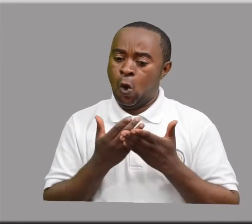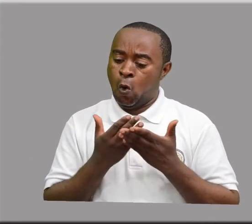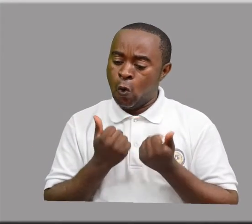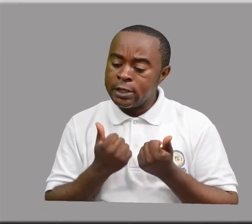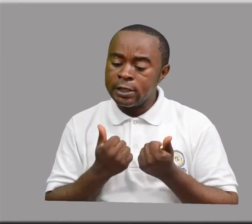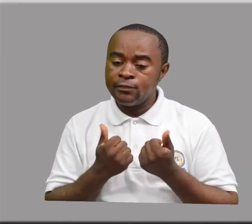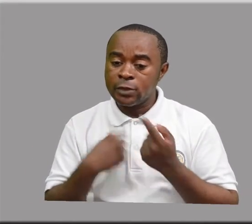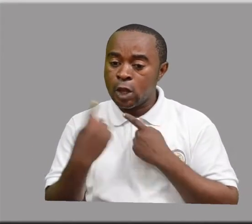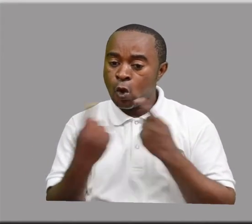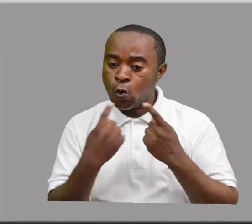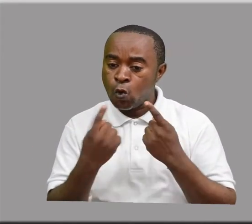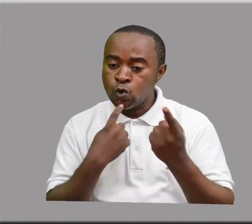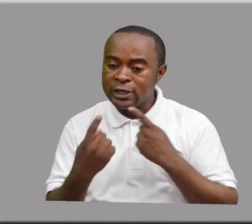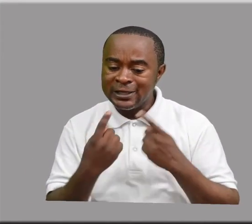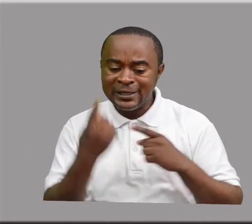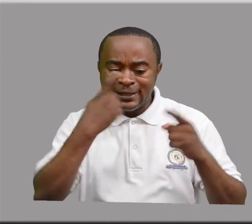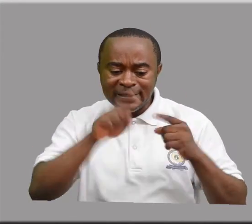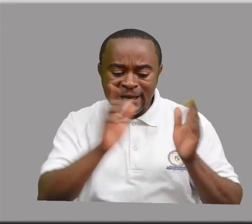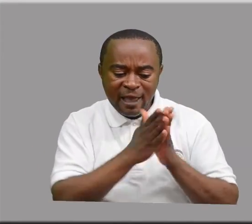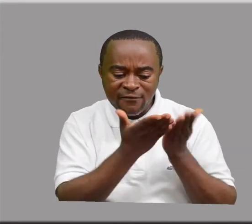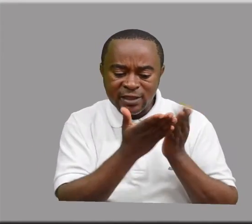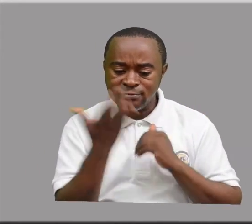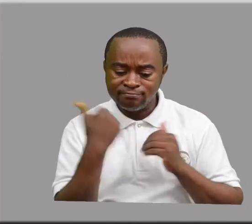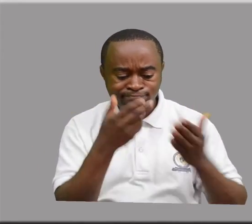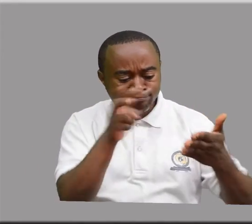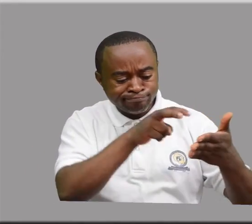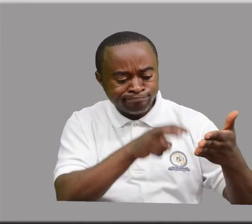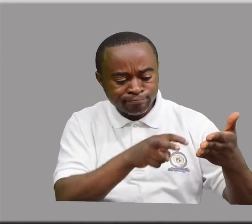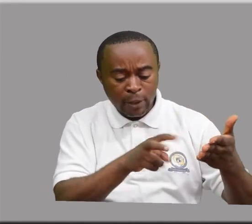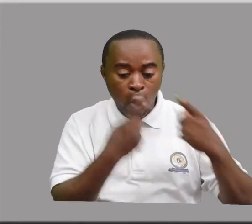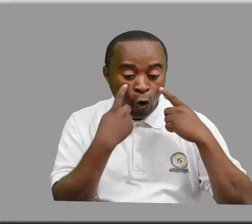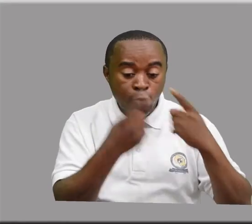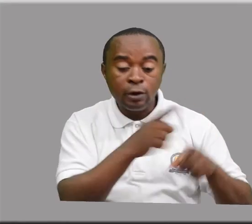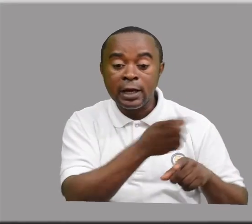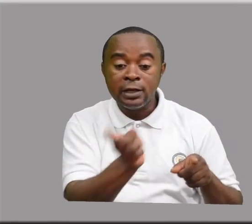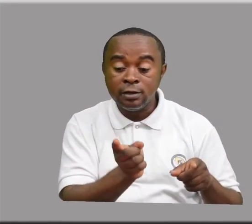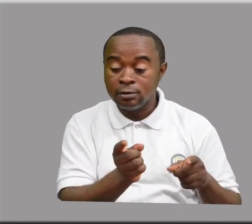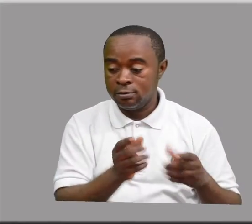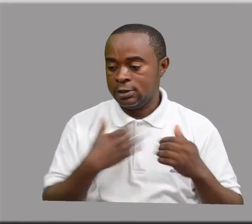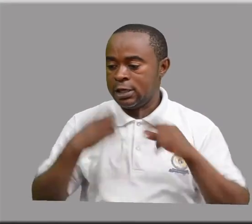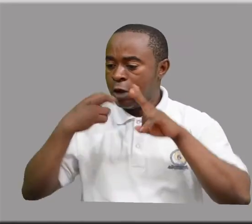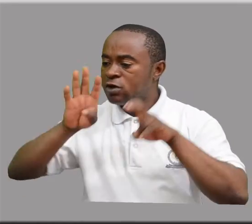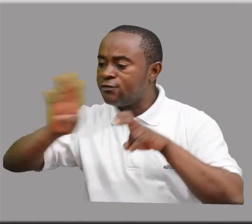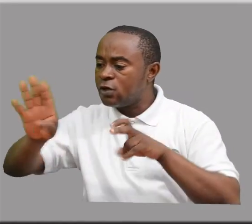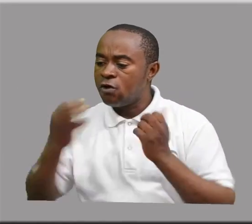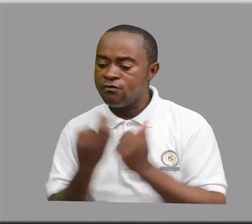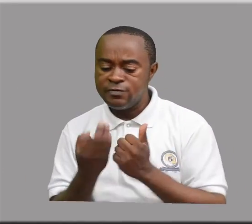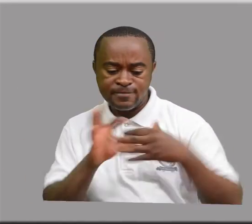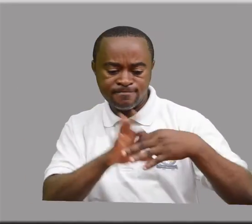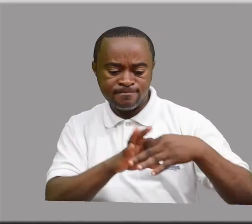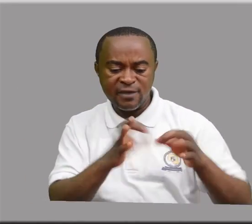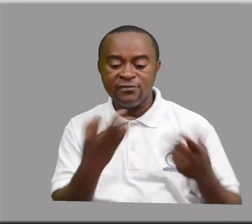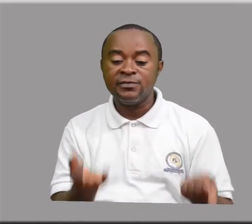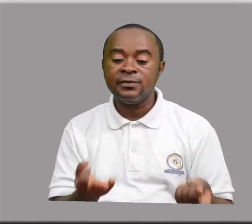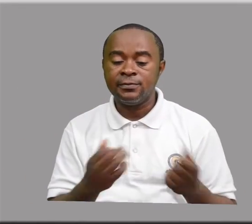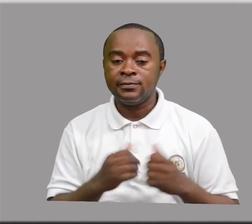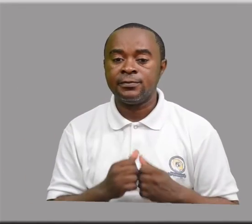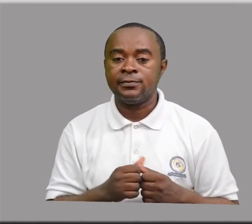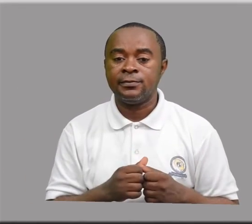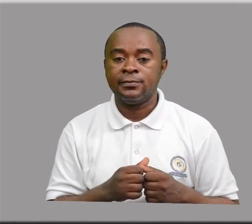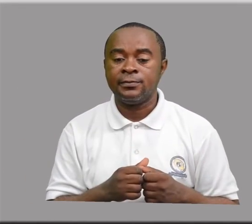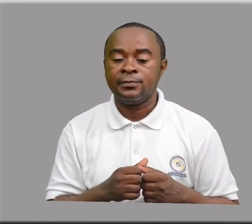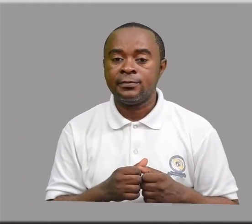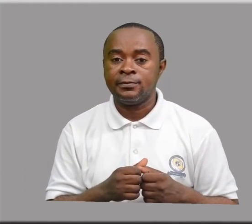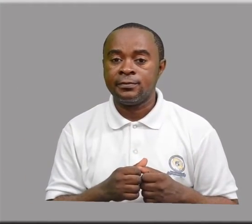in the field with the literature that you developed in chapter 2. So that are they related? The information is